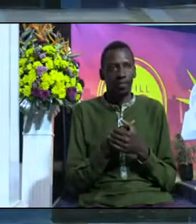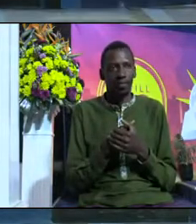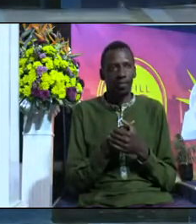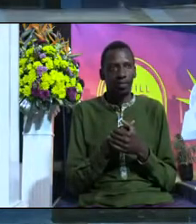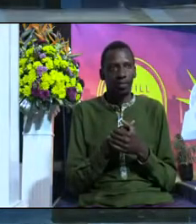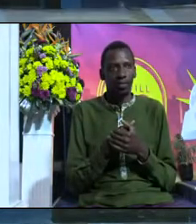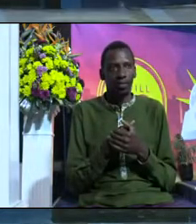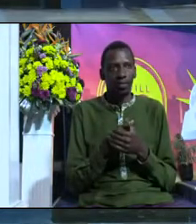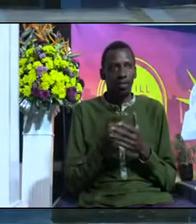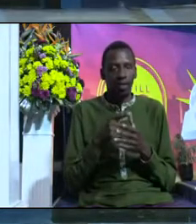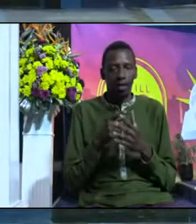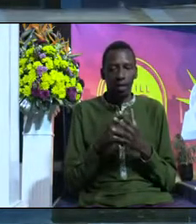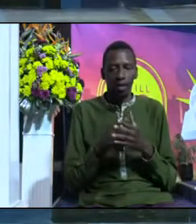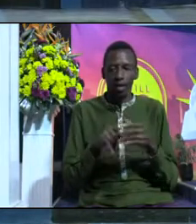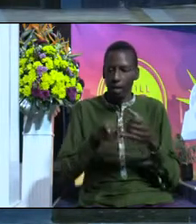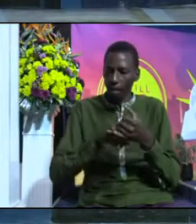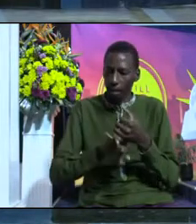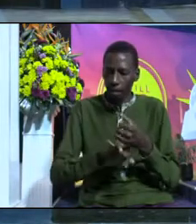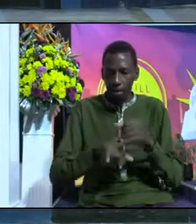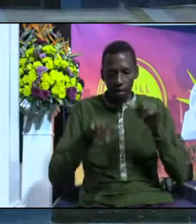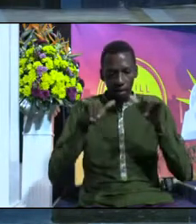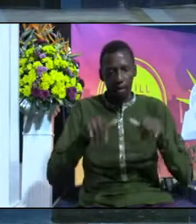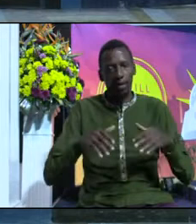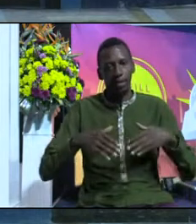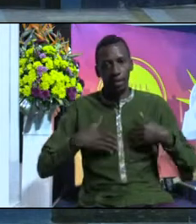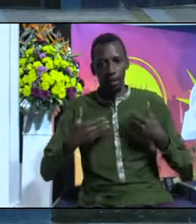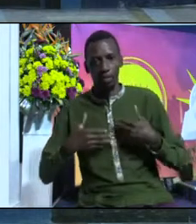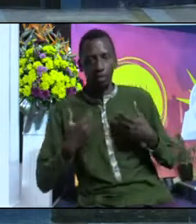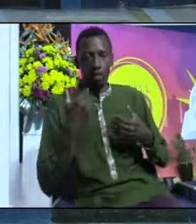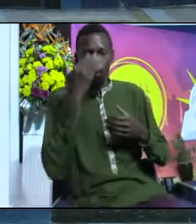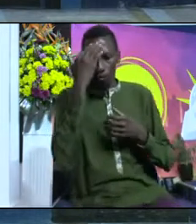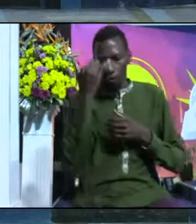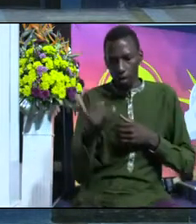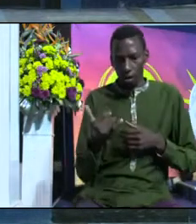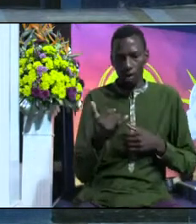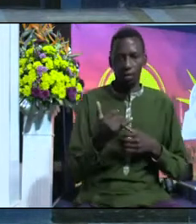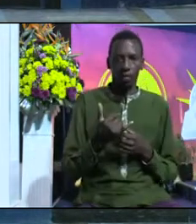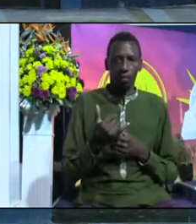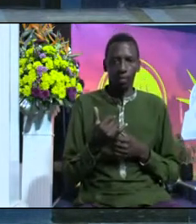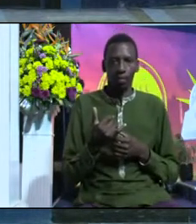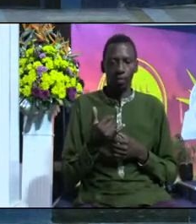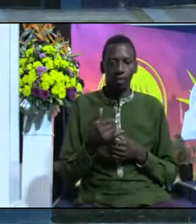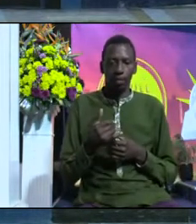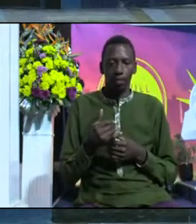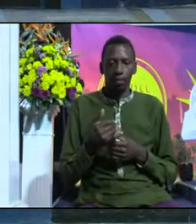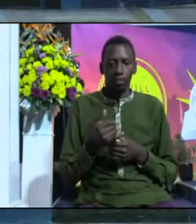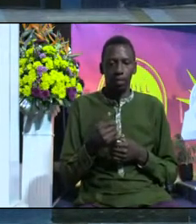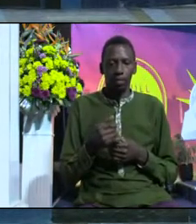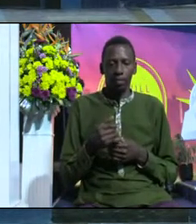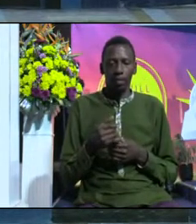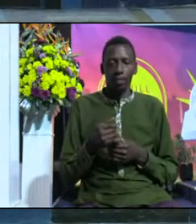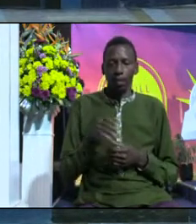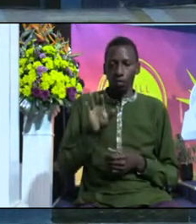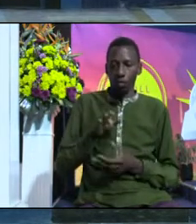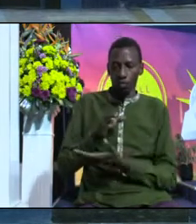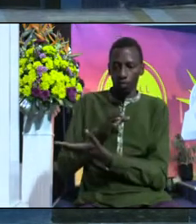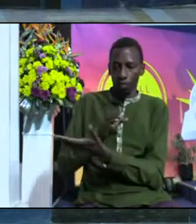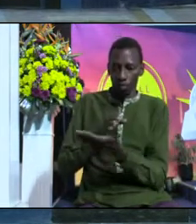And I will, then the marriage stays happy because they have